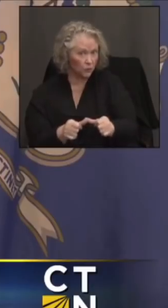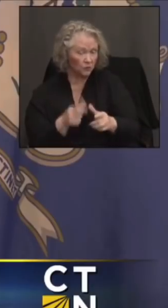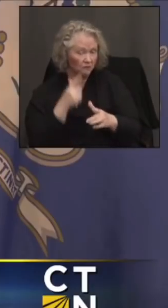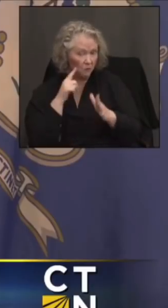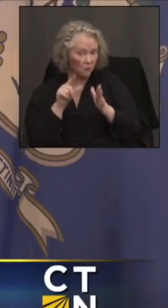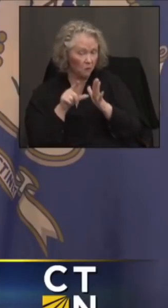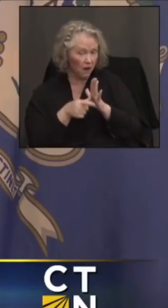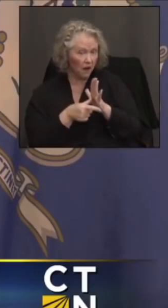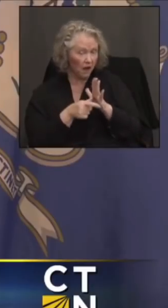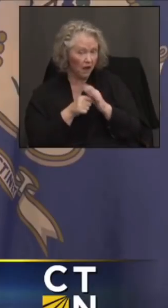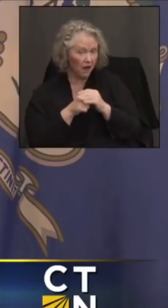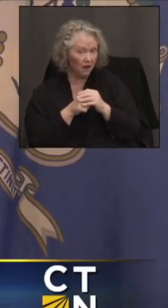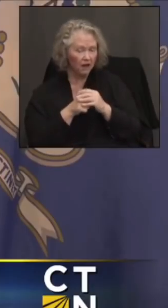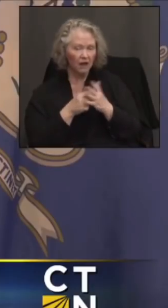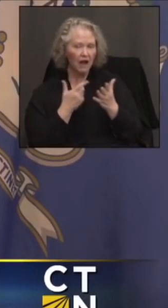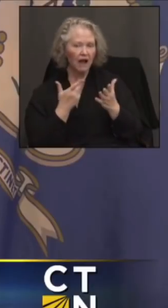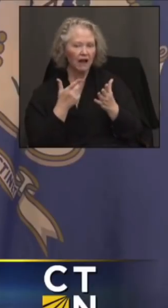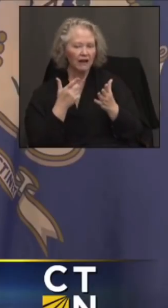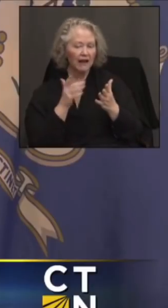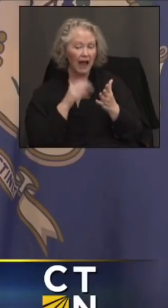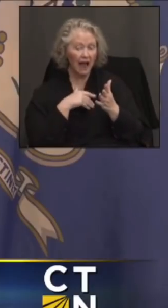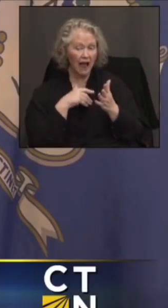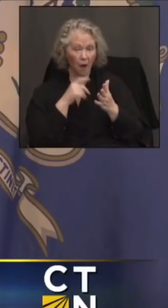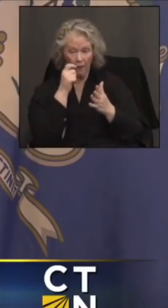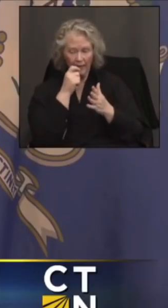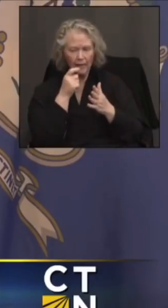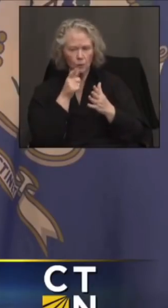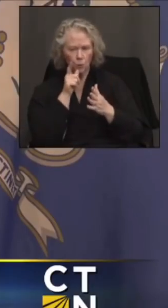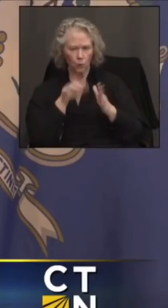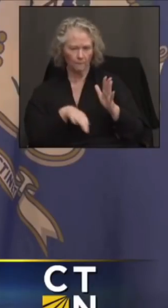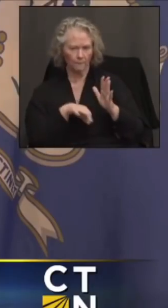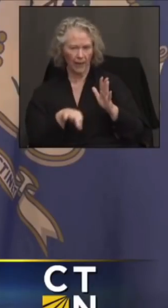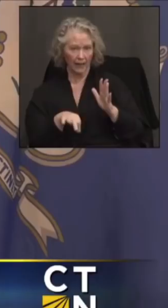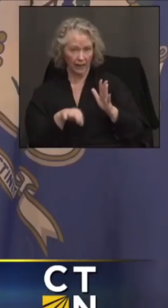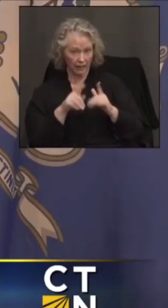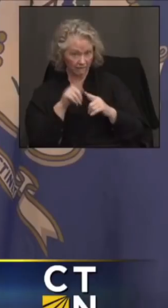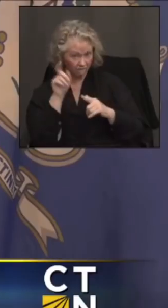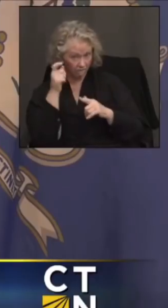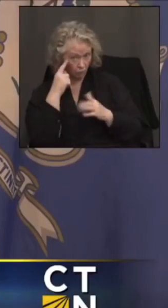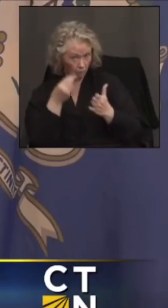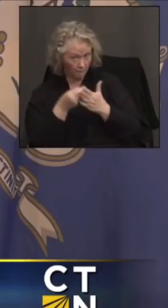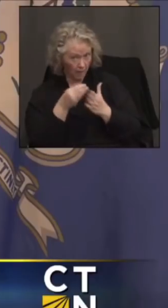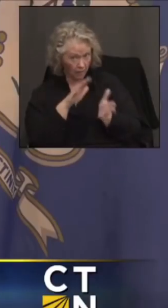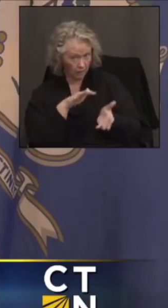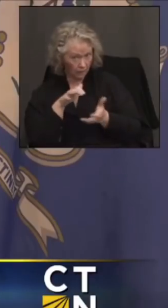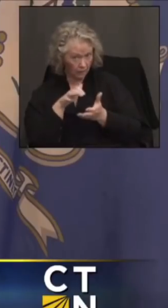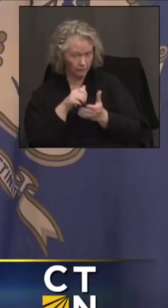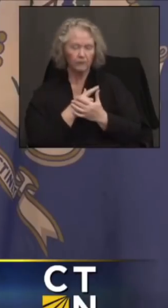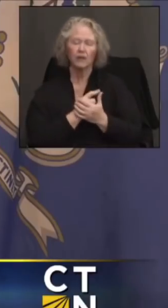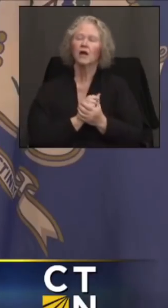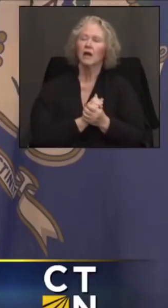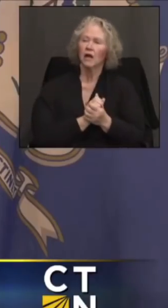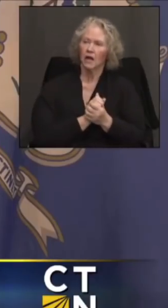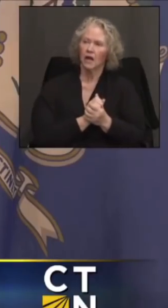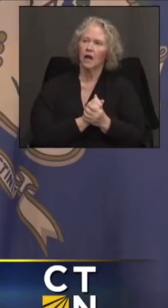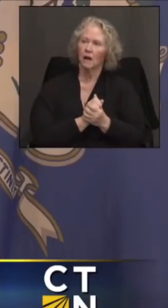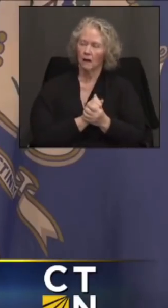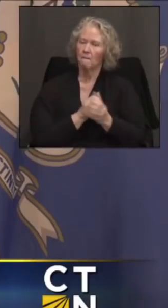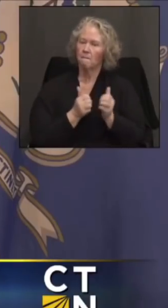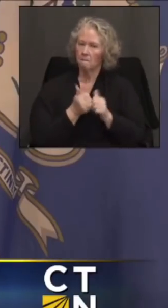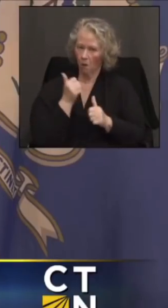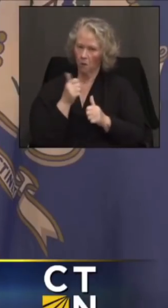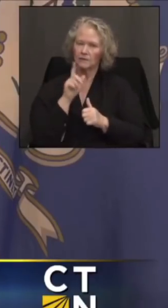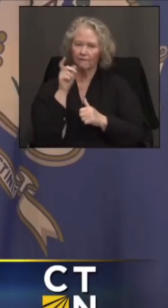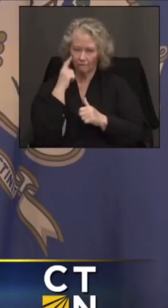a while? And has the testing here mainly been paid for by federal stimulus money? I can tell you it's largely been paid for by